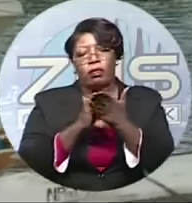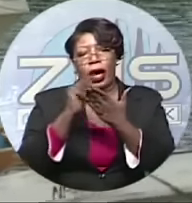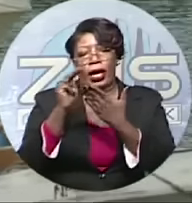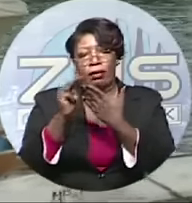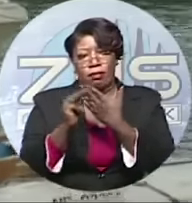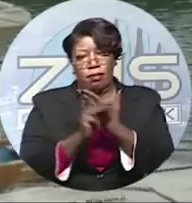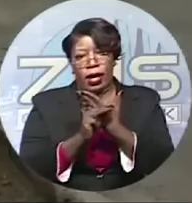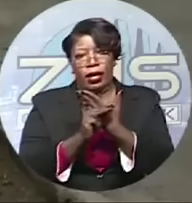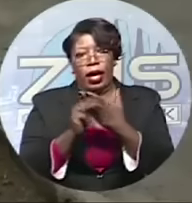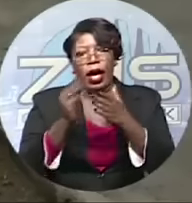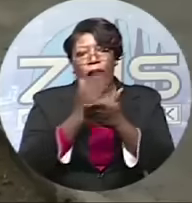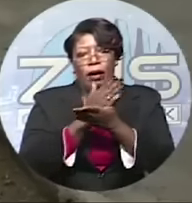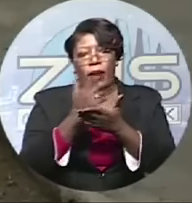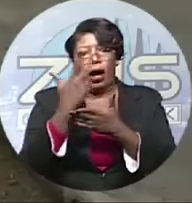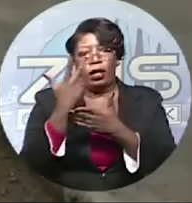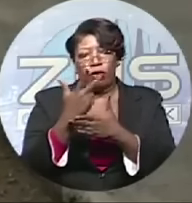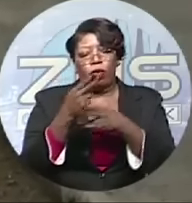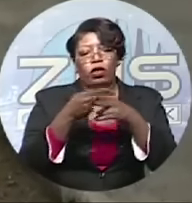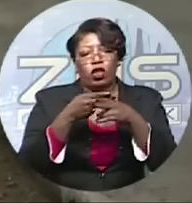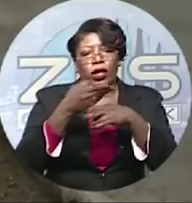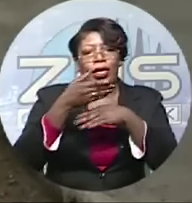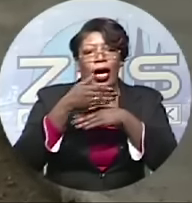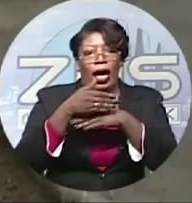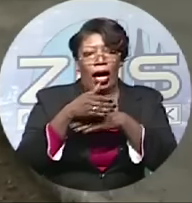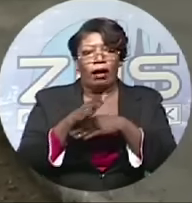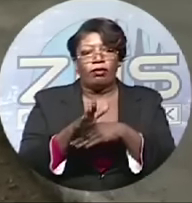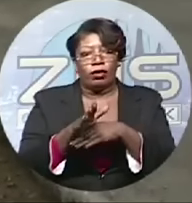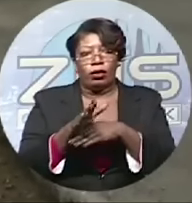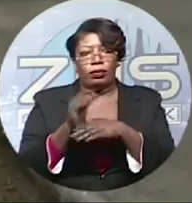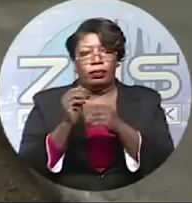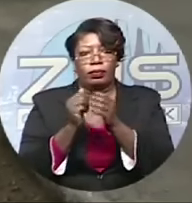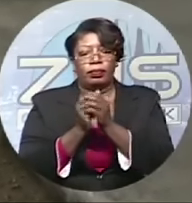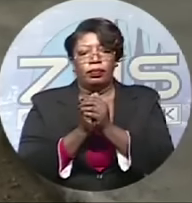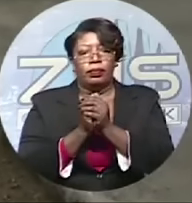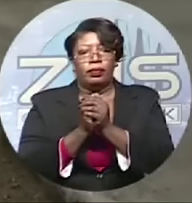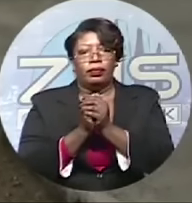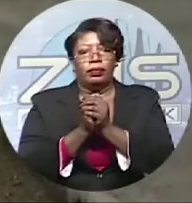and Phase 3 to begin shortly thereafter. Carla Palmer, ZNS Network News.